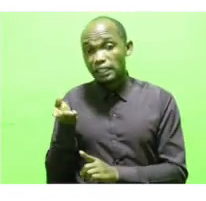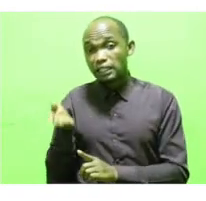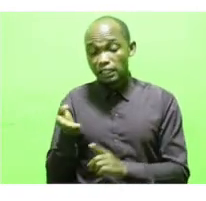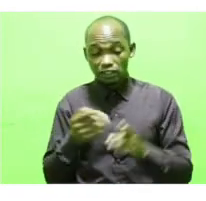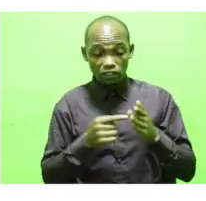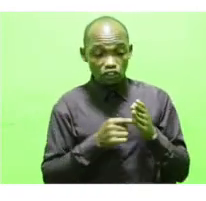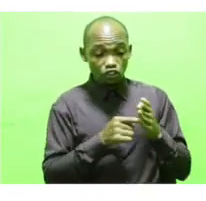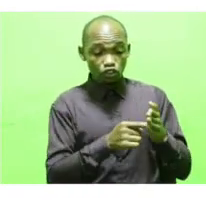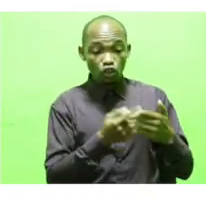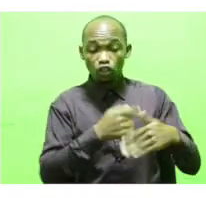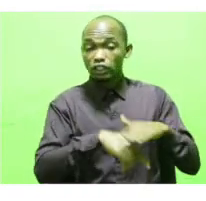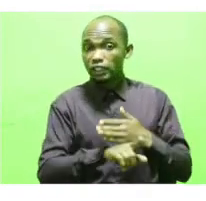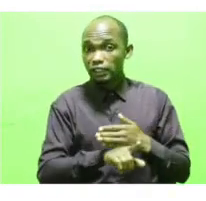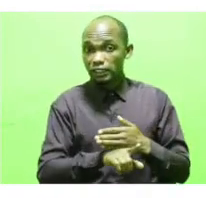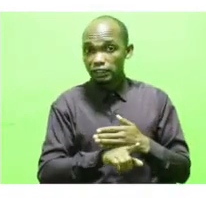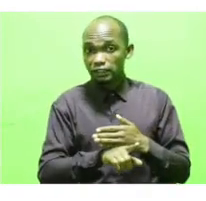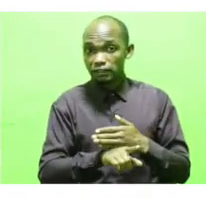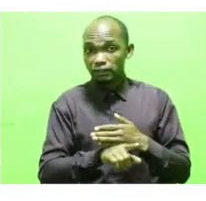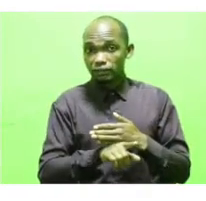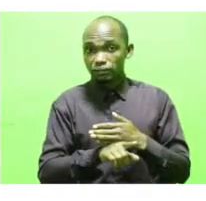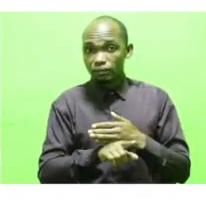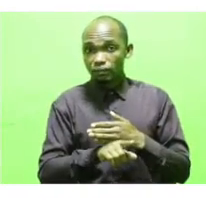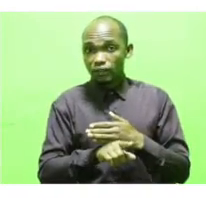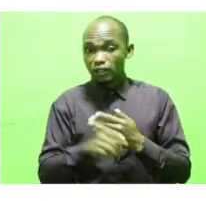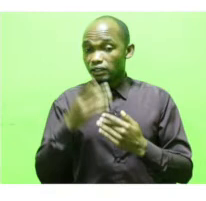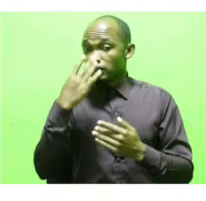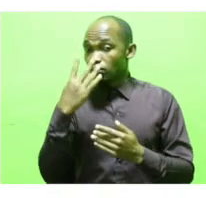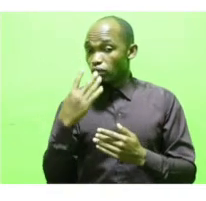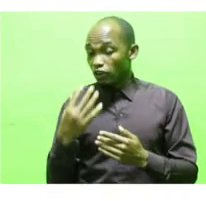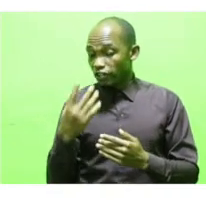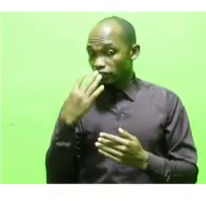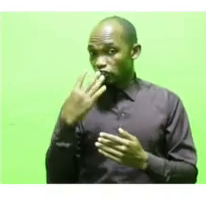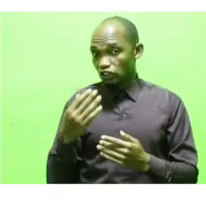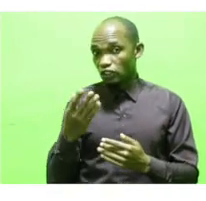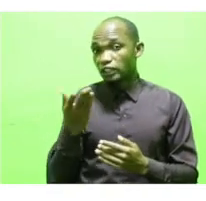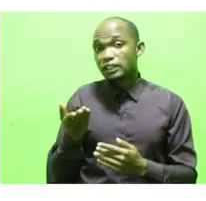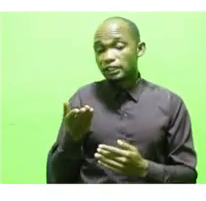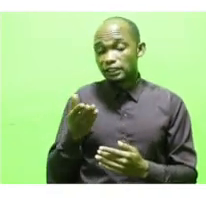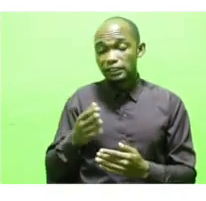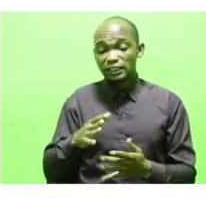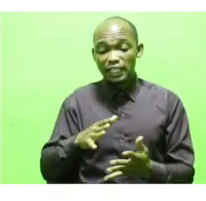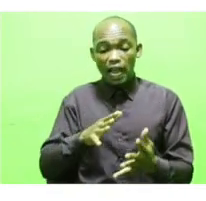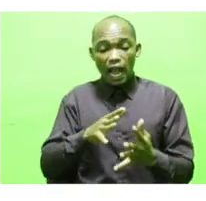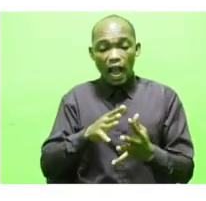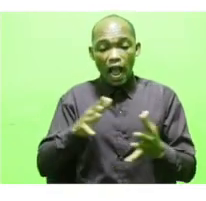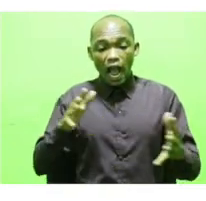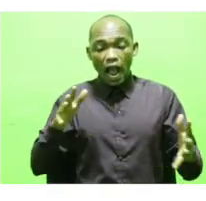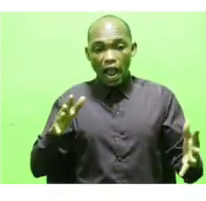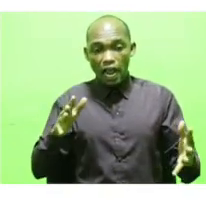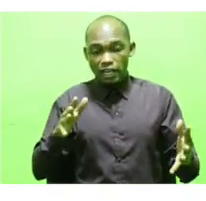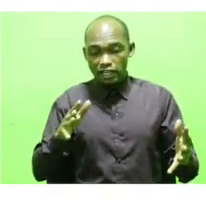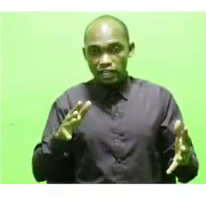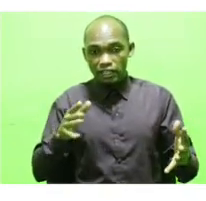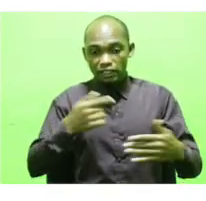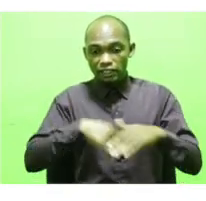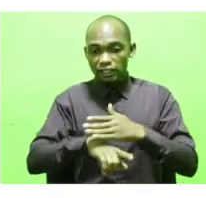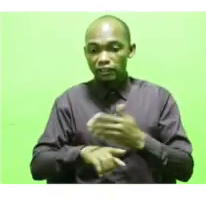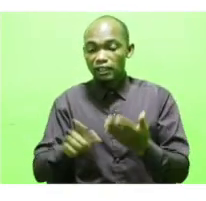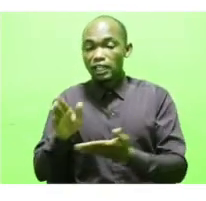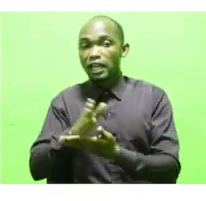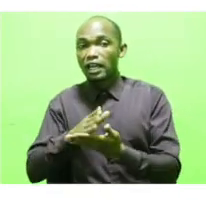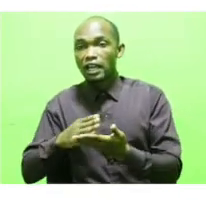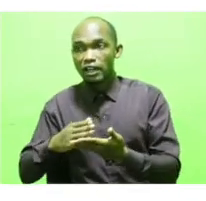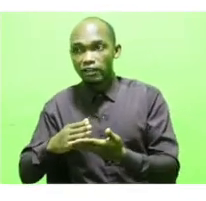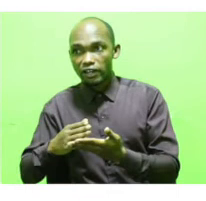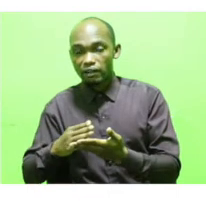relative humidity can be shown in transpiration. If the amount of transpiration is high in an area, then